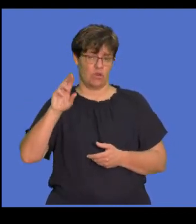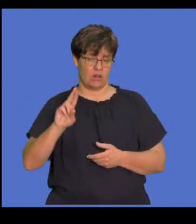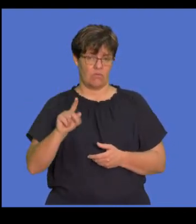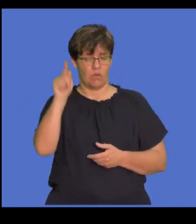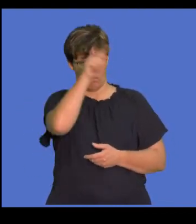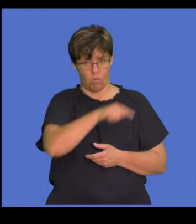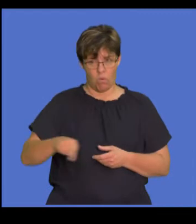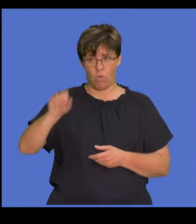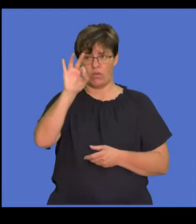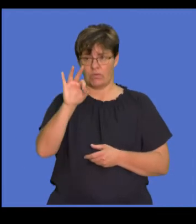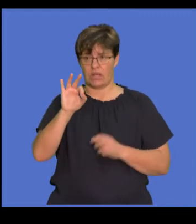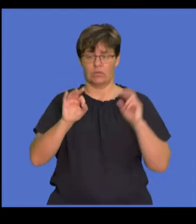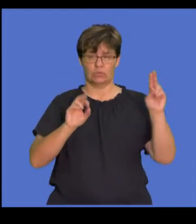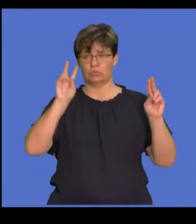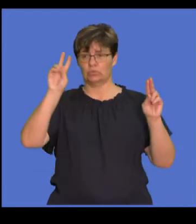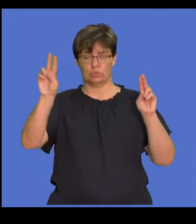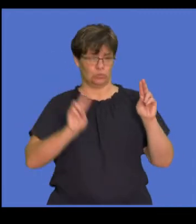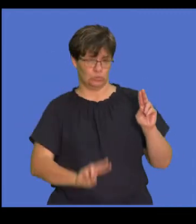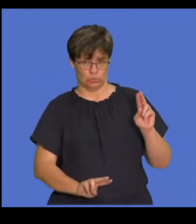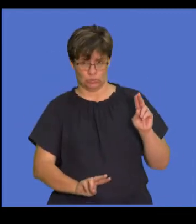3 sides being equal to 2